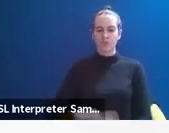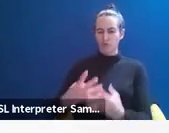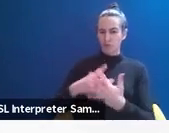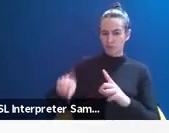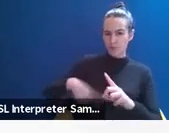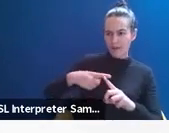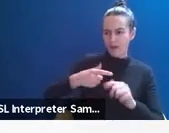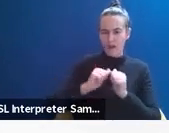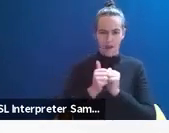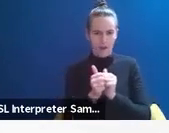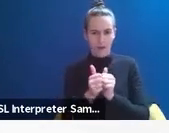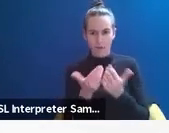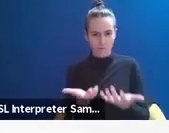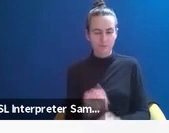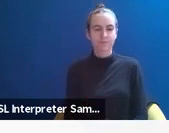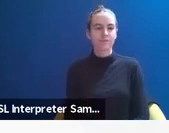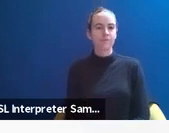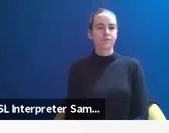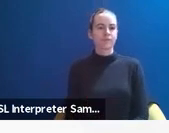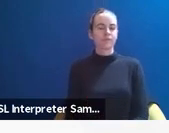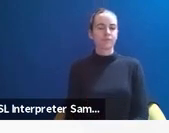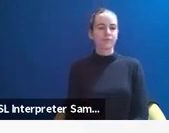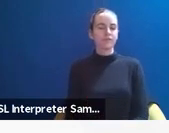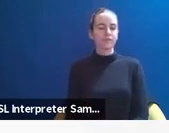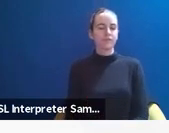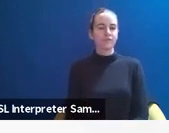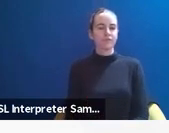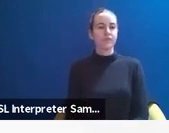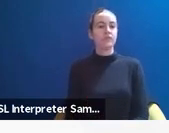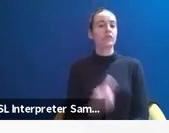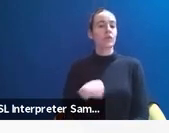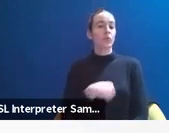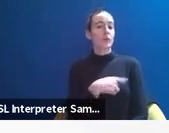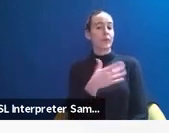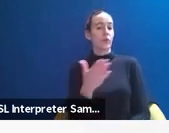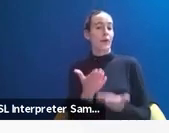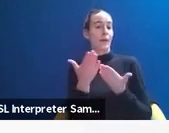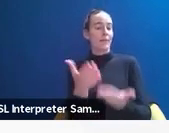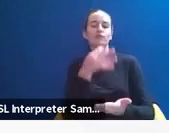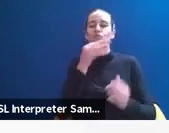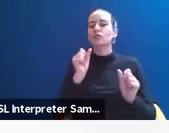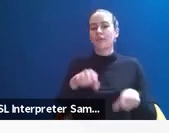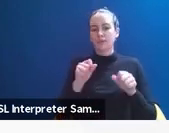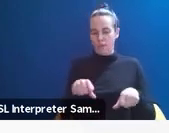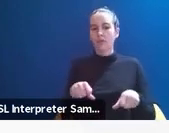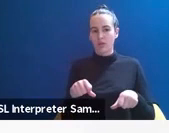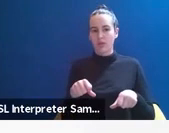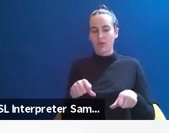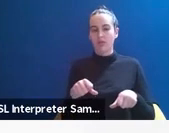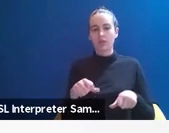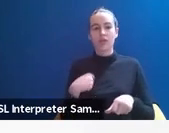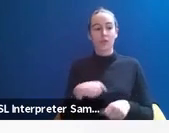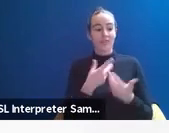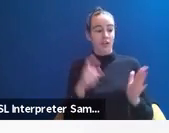screen? Well, it is our general recommendation that we want to screen as soon as possible after identification